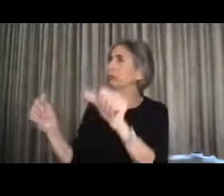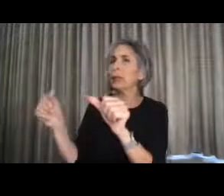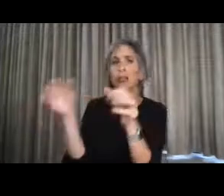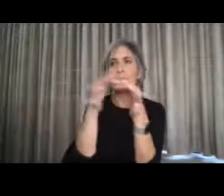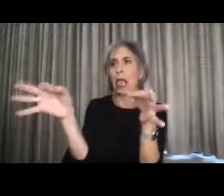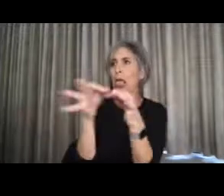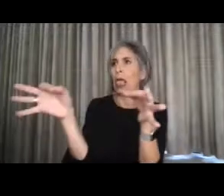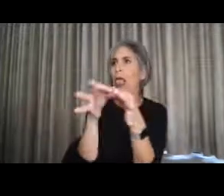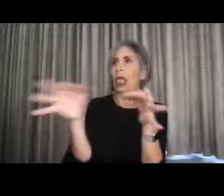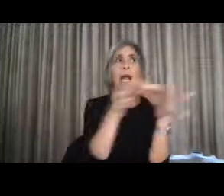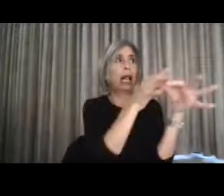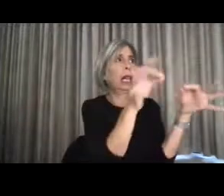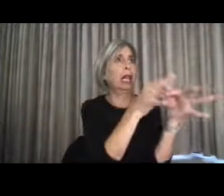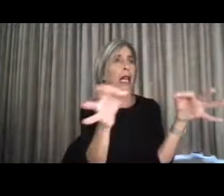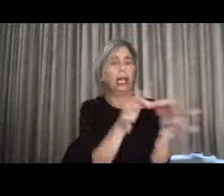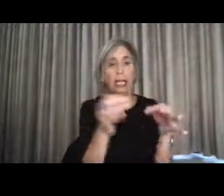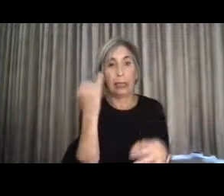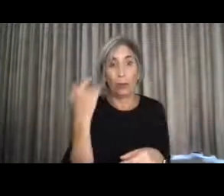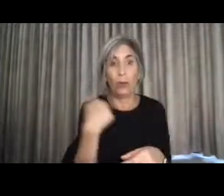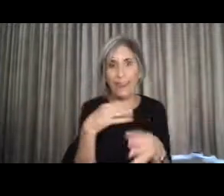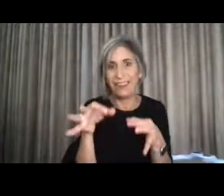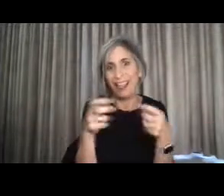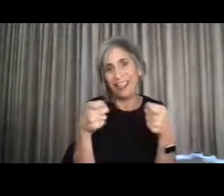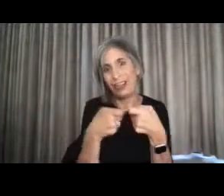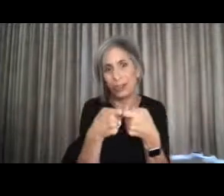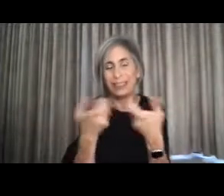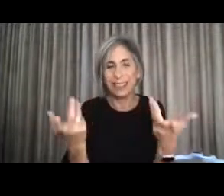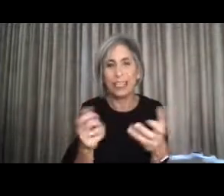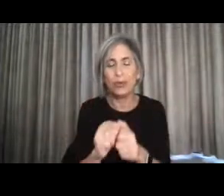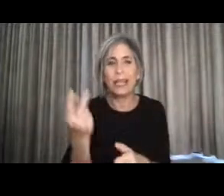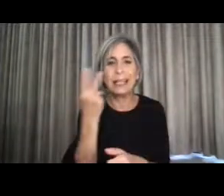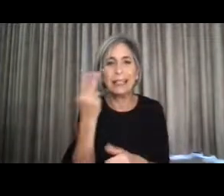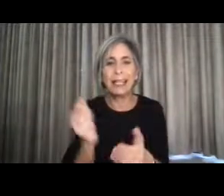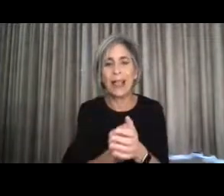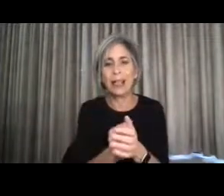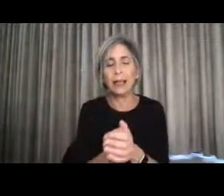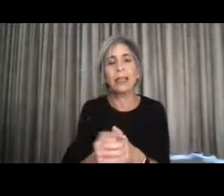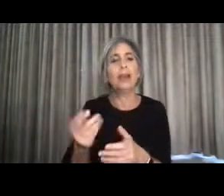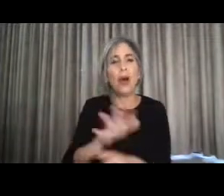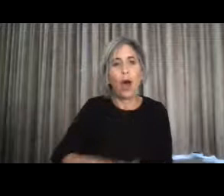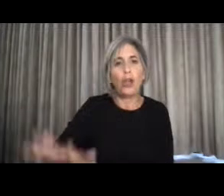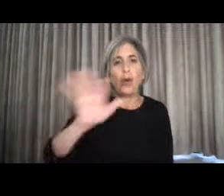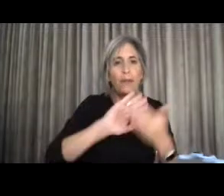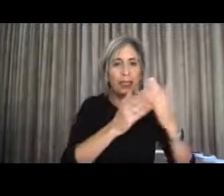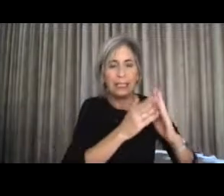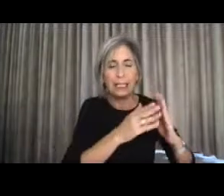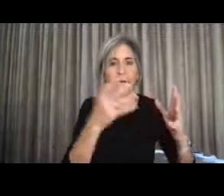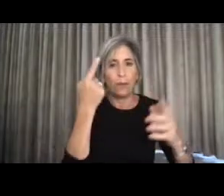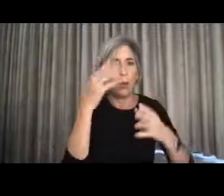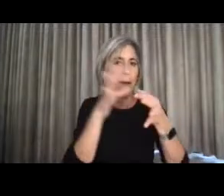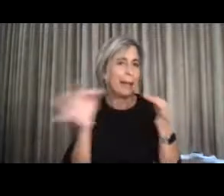as long as we have electric operating on Seacrest throughout our city, that would also give